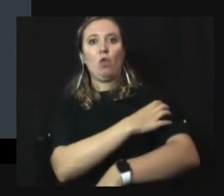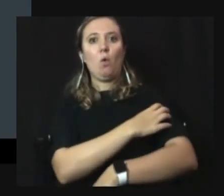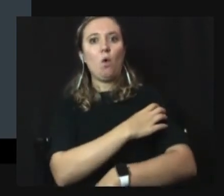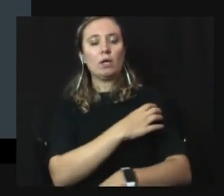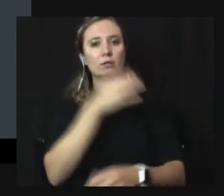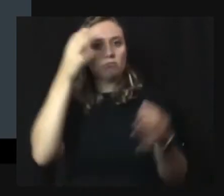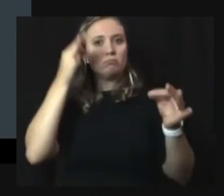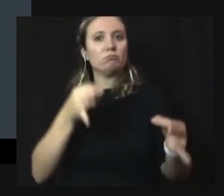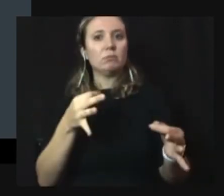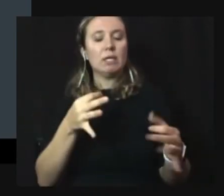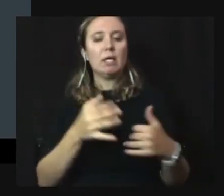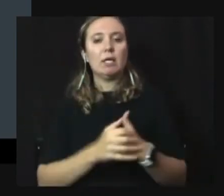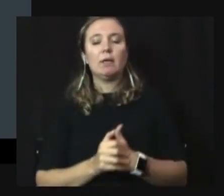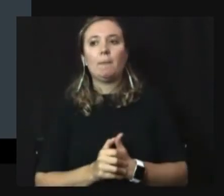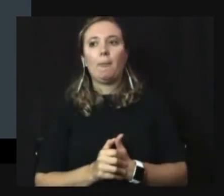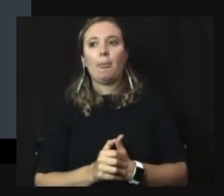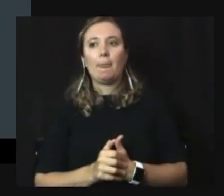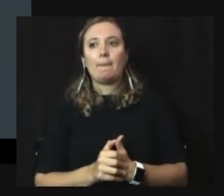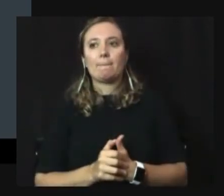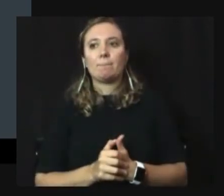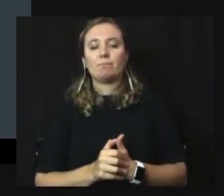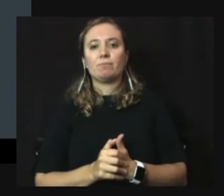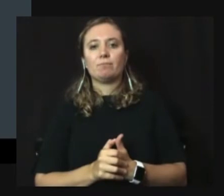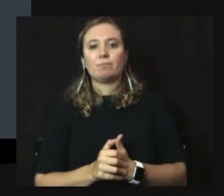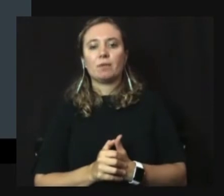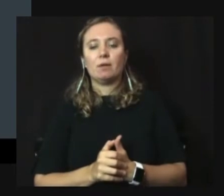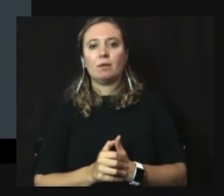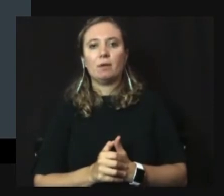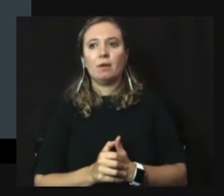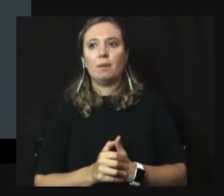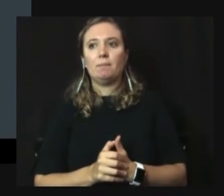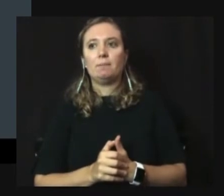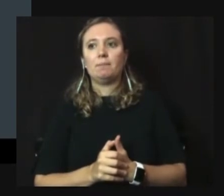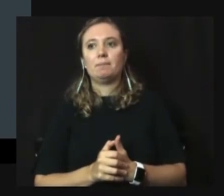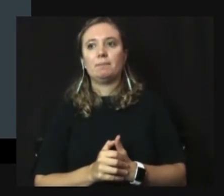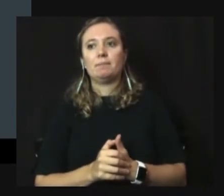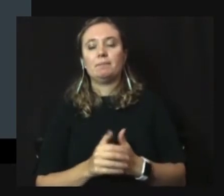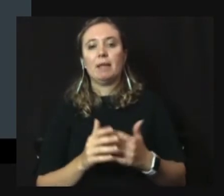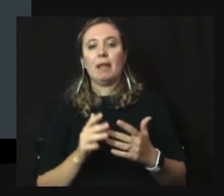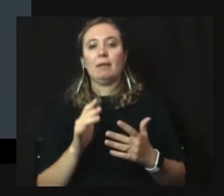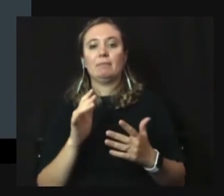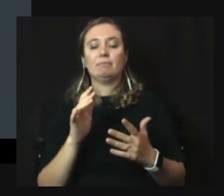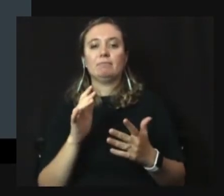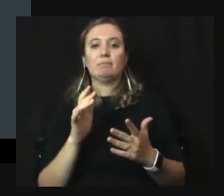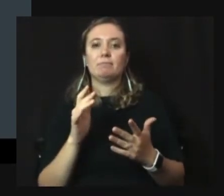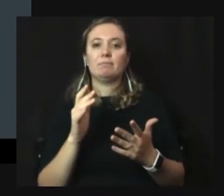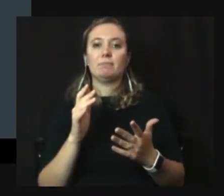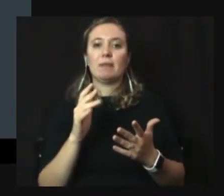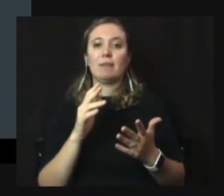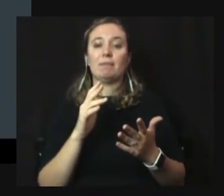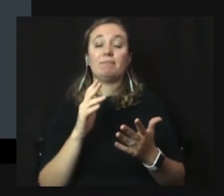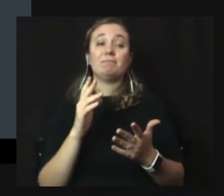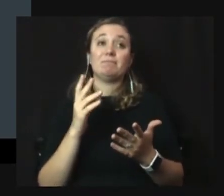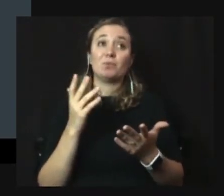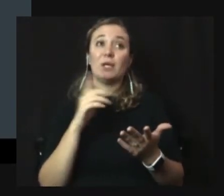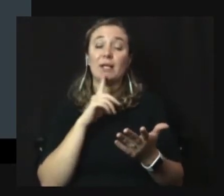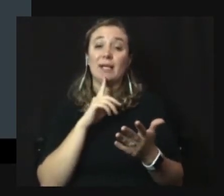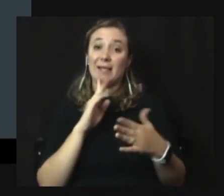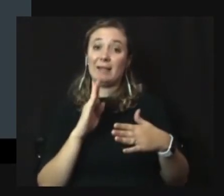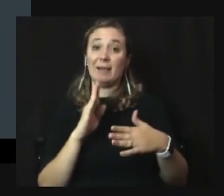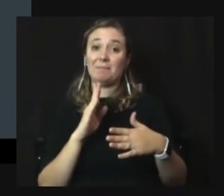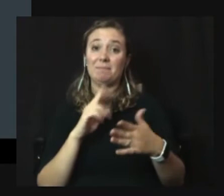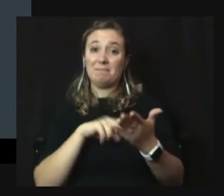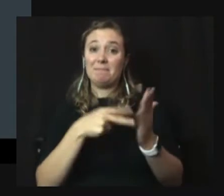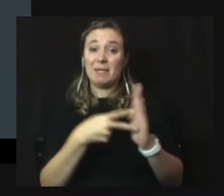authoritarian, but the word authority at baseline means that I am superior to my